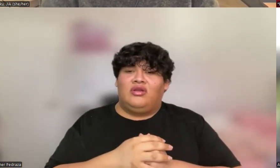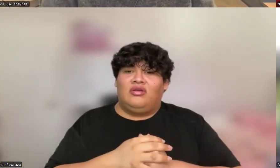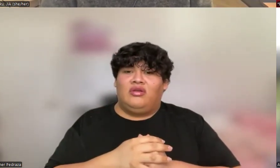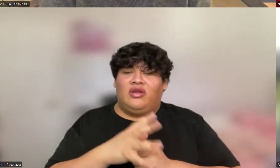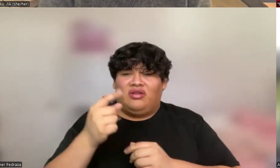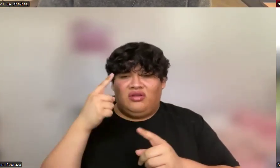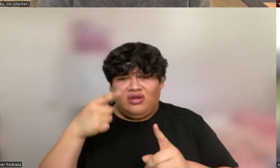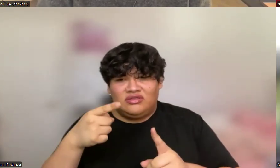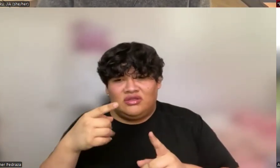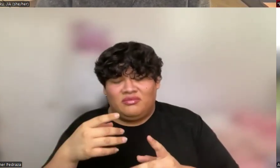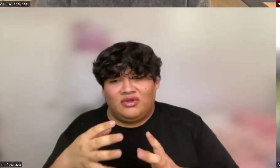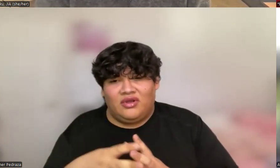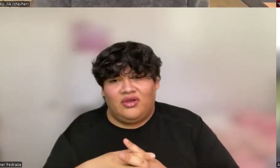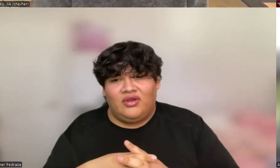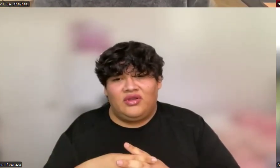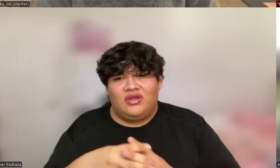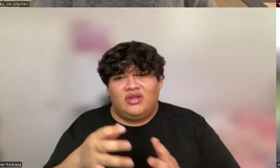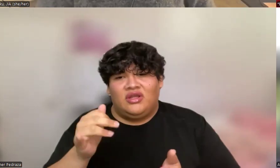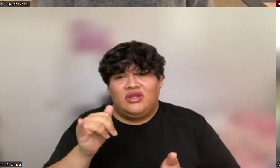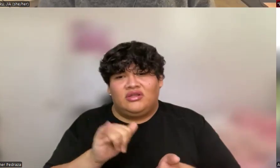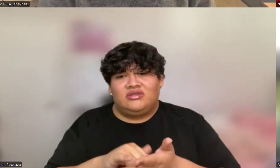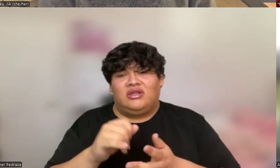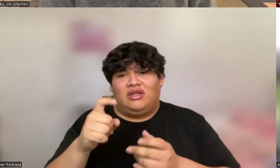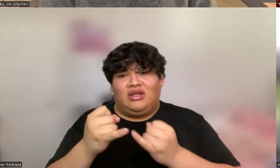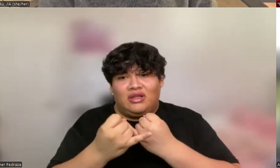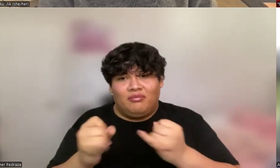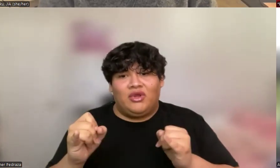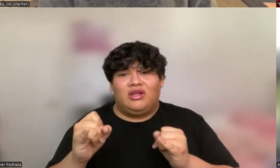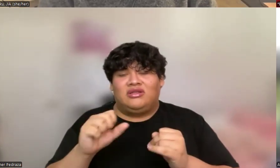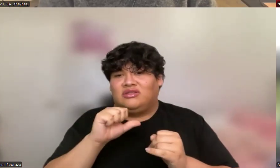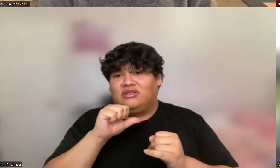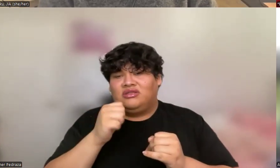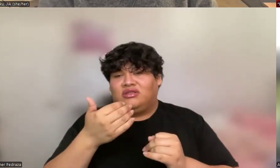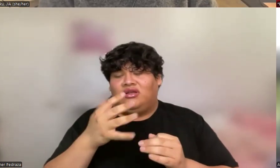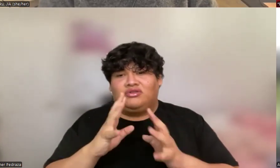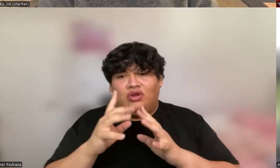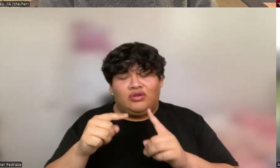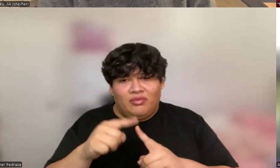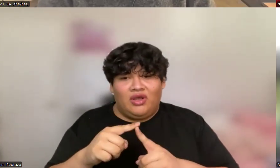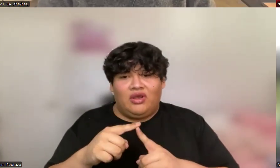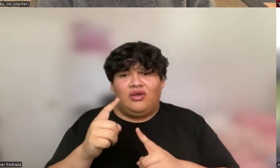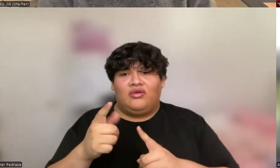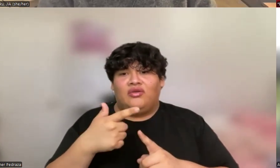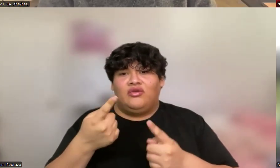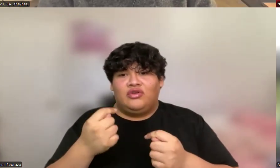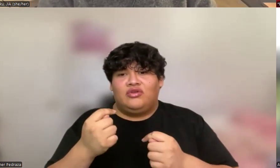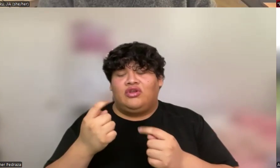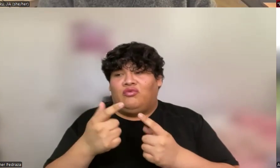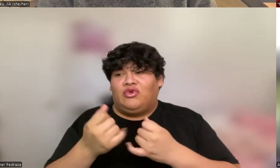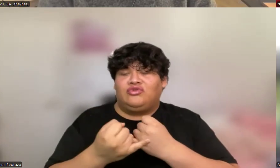of that interdependence is rarely talked about. I think that we strive on